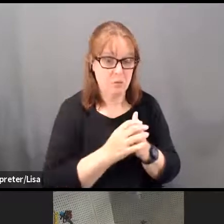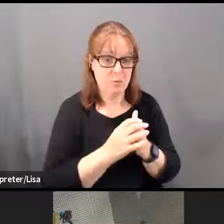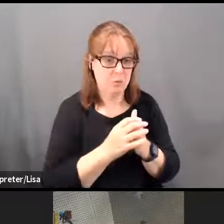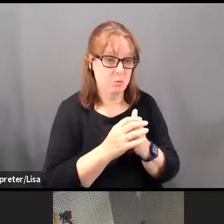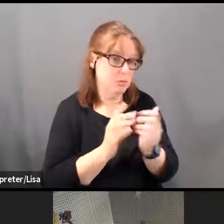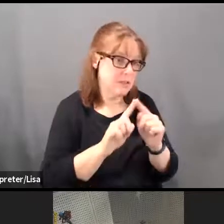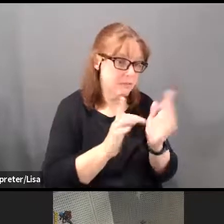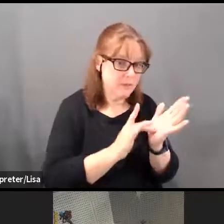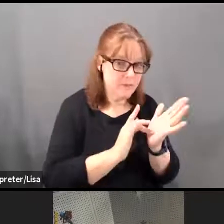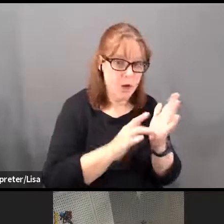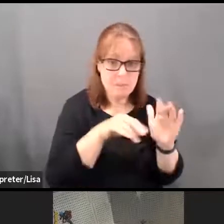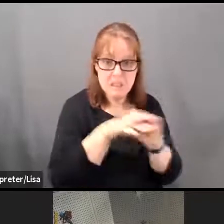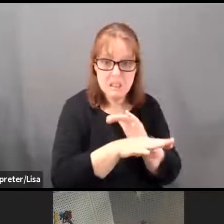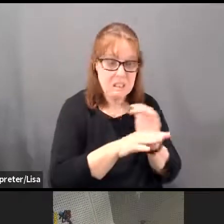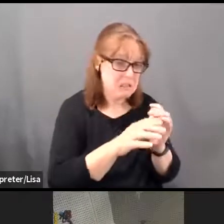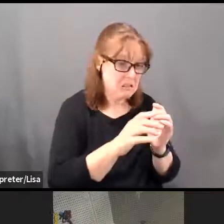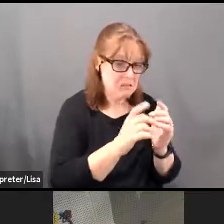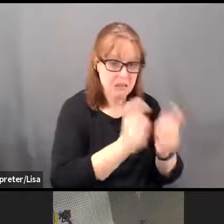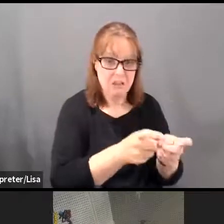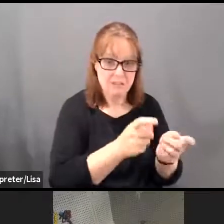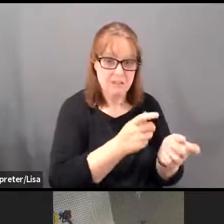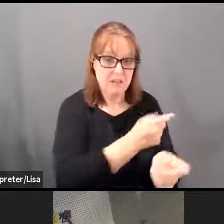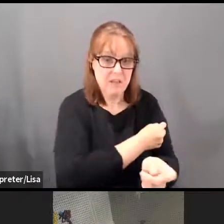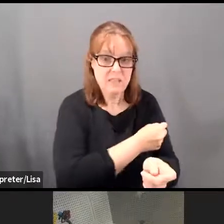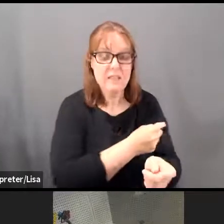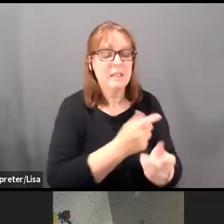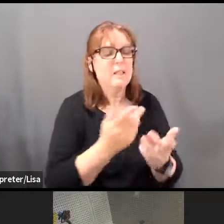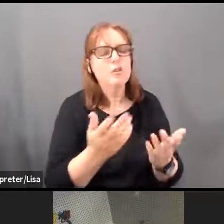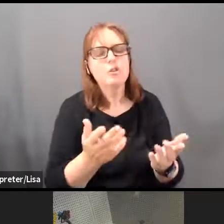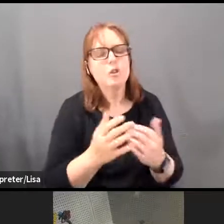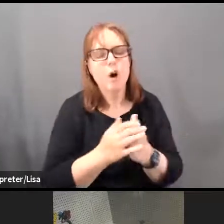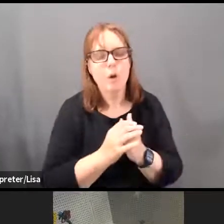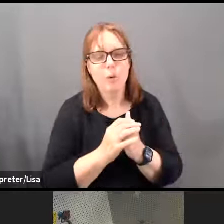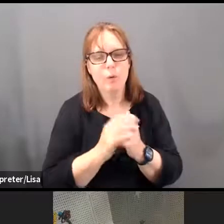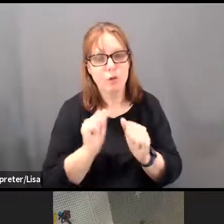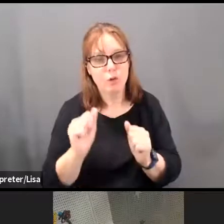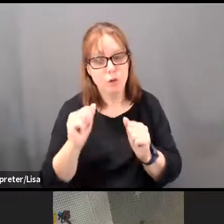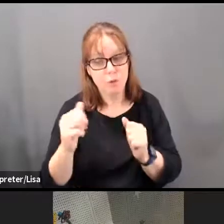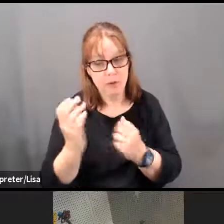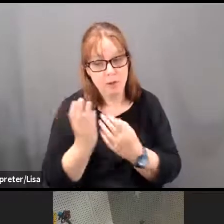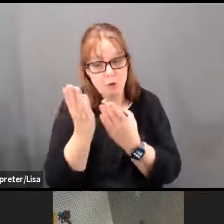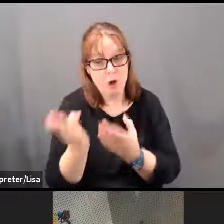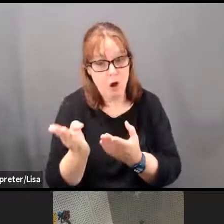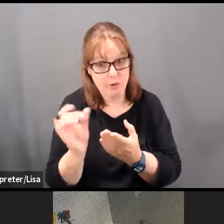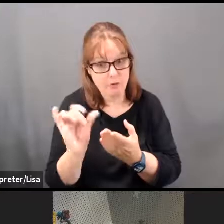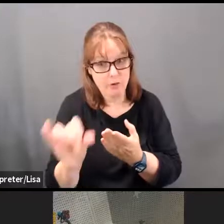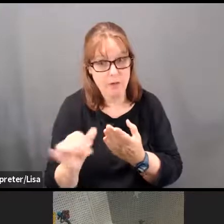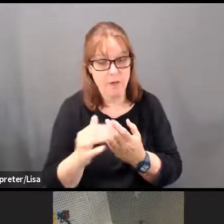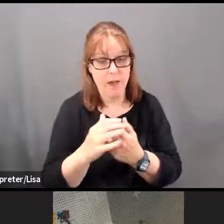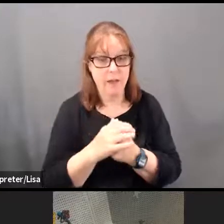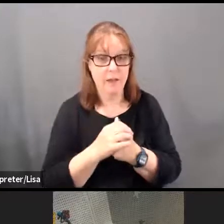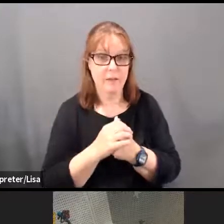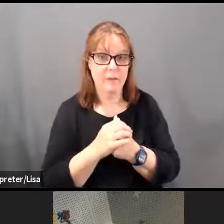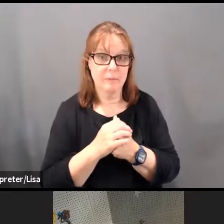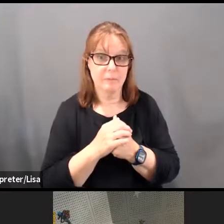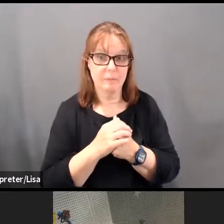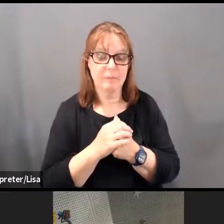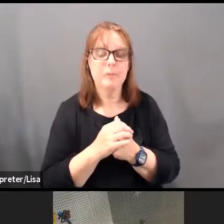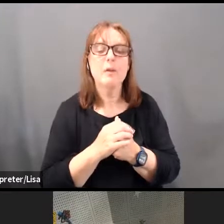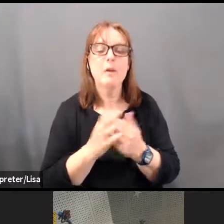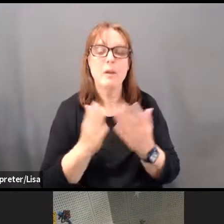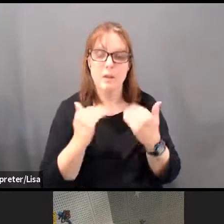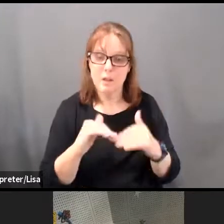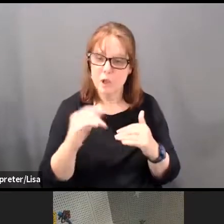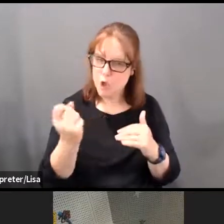things like helping someone get there, that's another idea. Those are some things. Now, you asked another question about how do we support each other's mental health? And I think